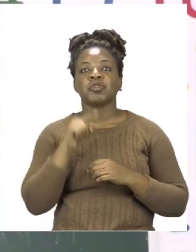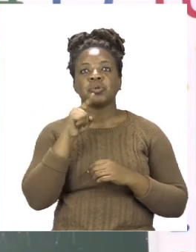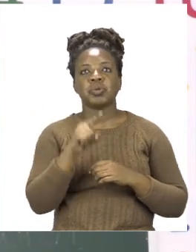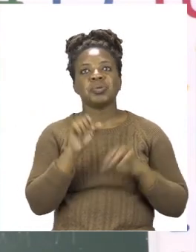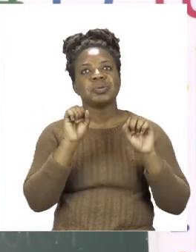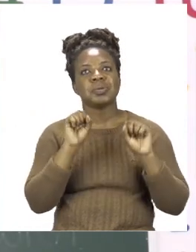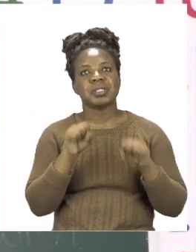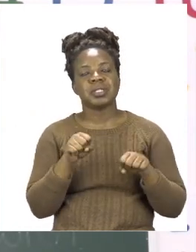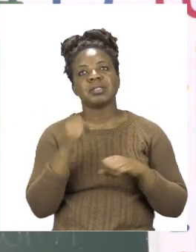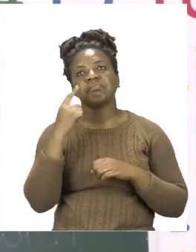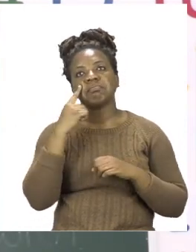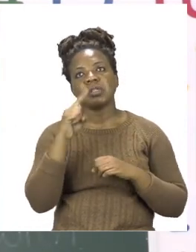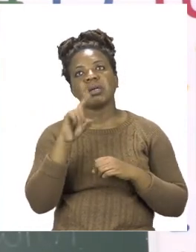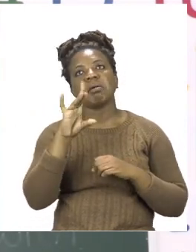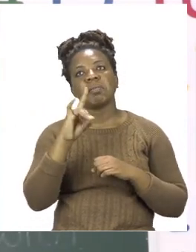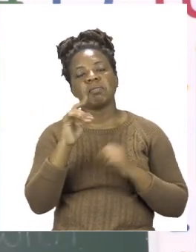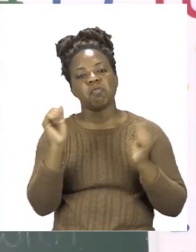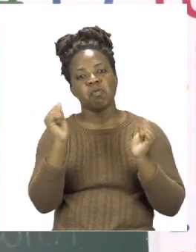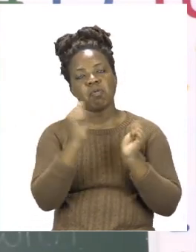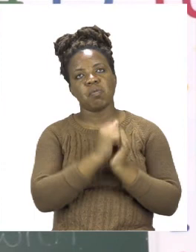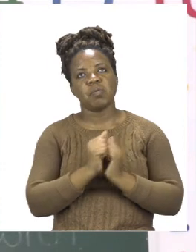With your